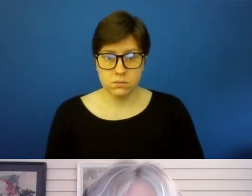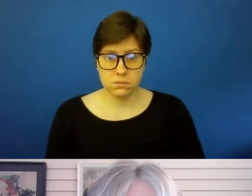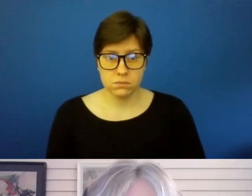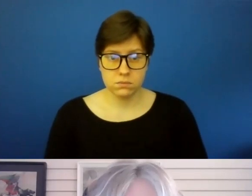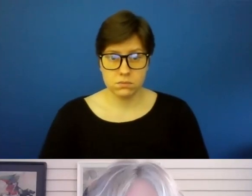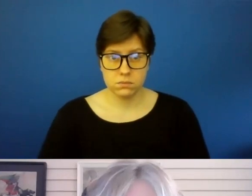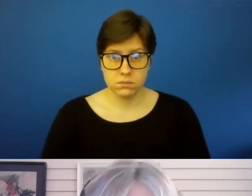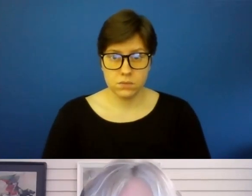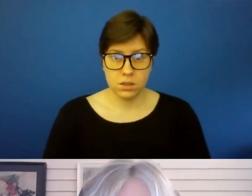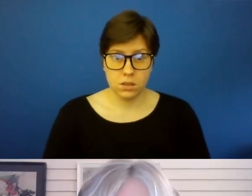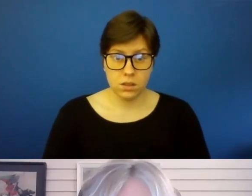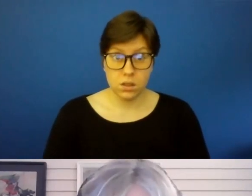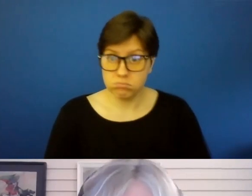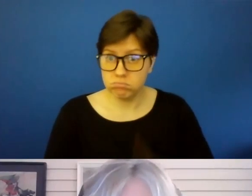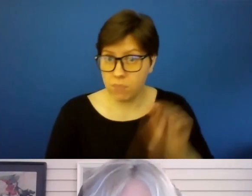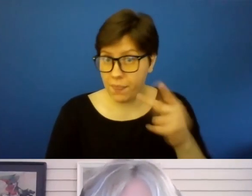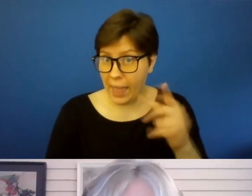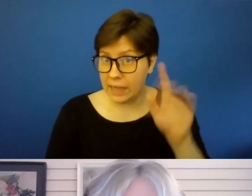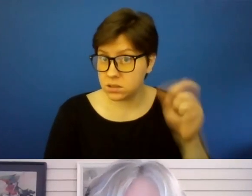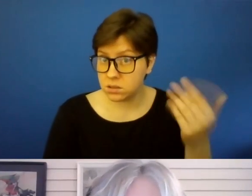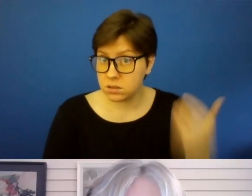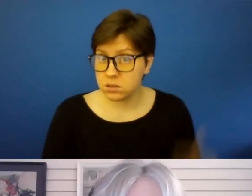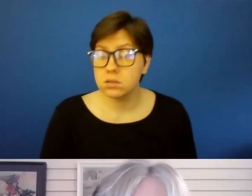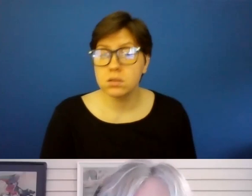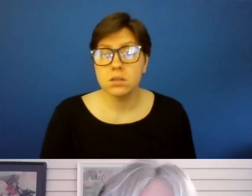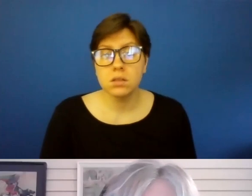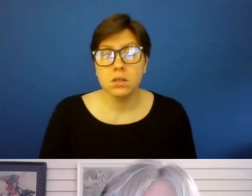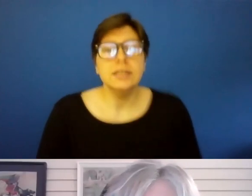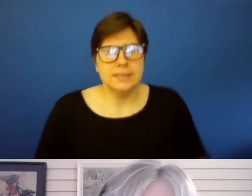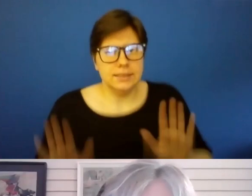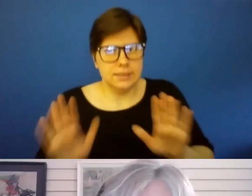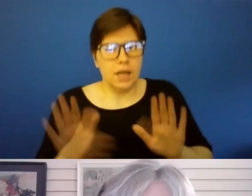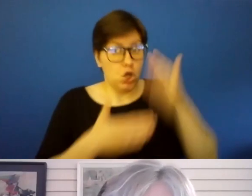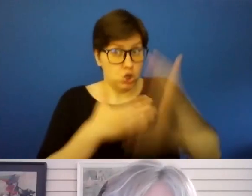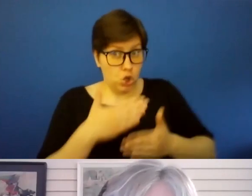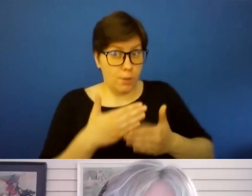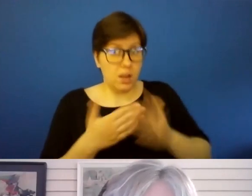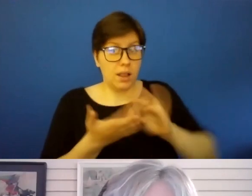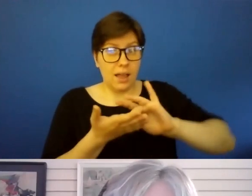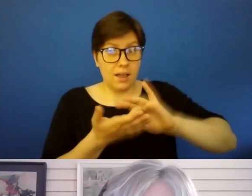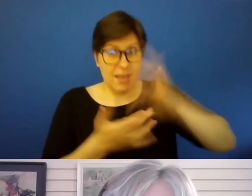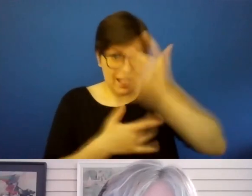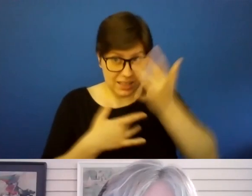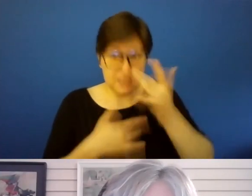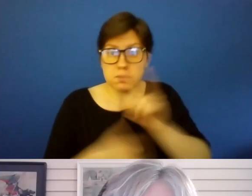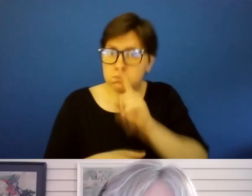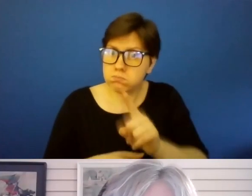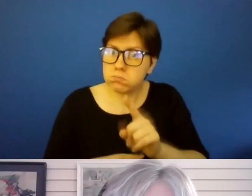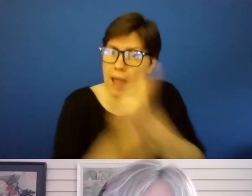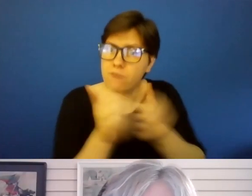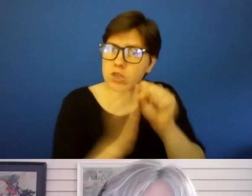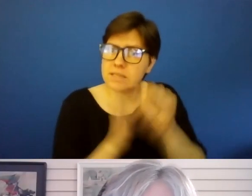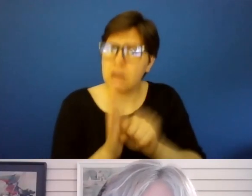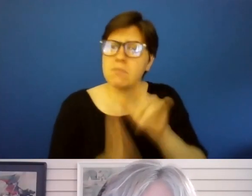Okay, Thaddeus? Can I just, sure. just, terminal illness is in every single state an